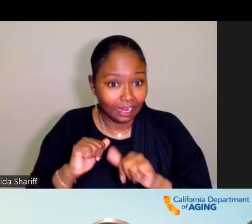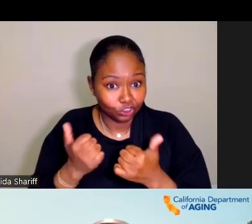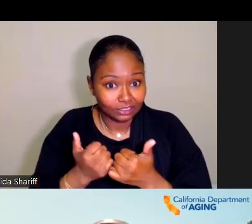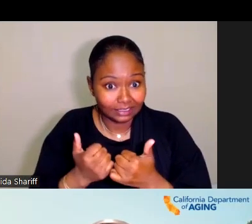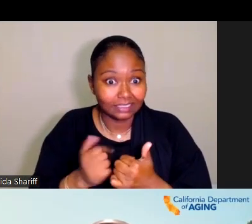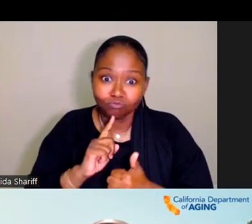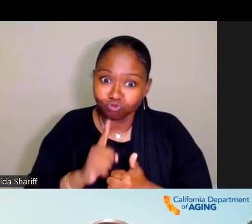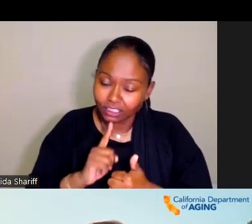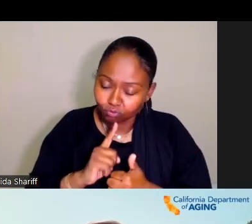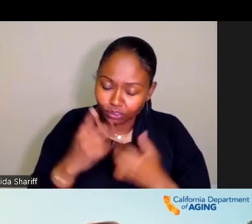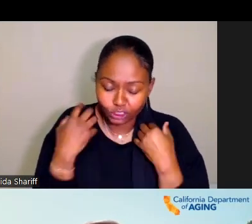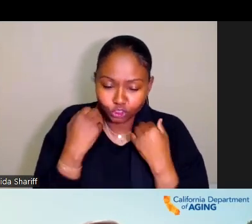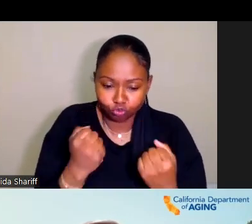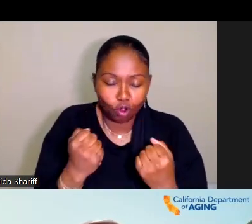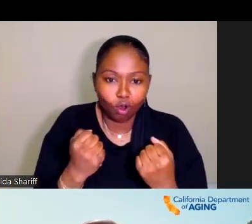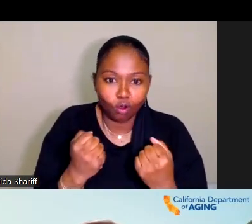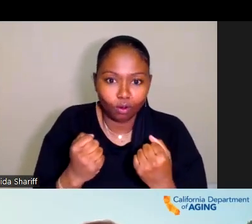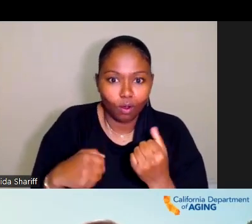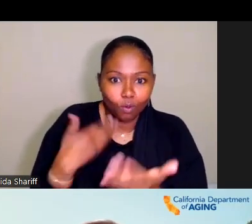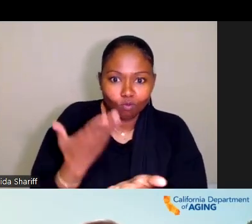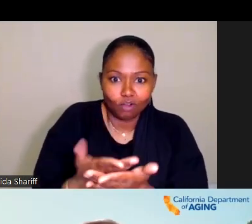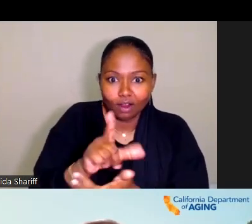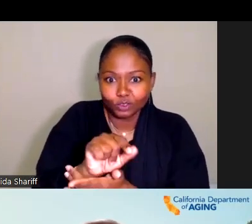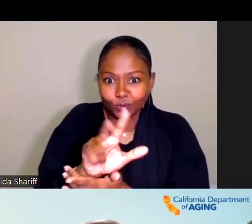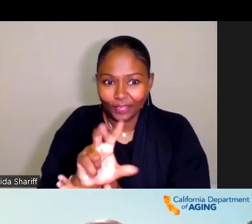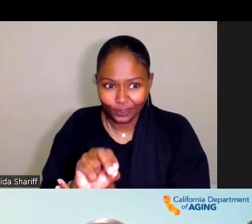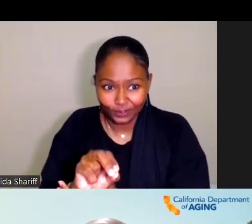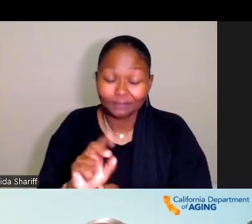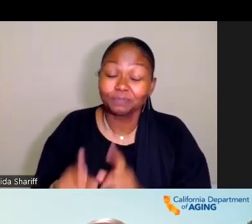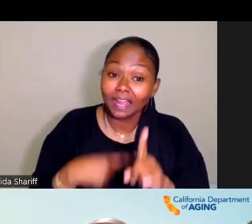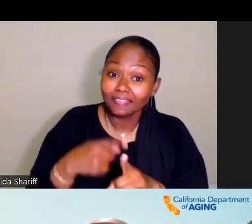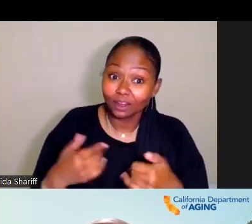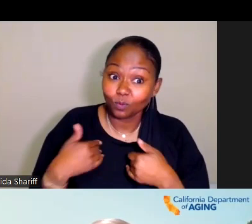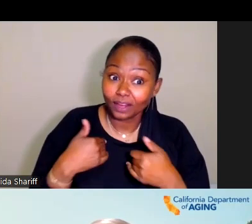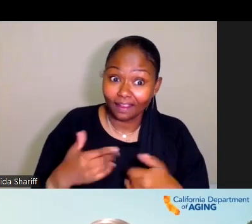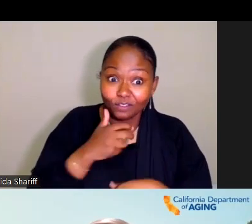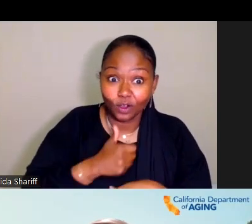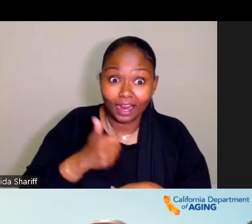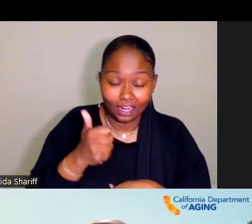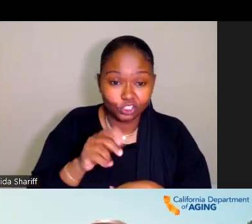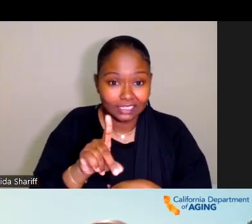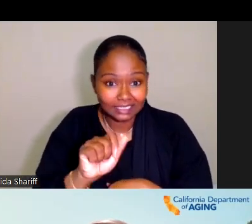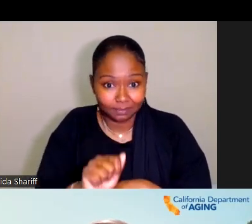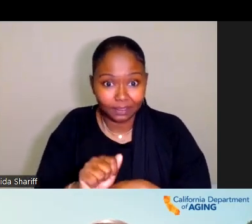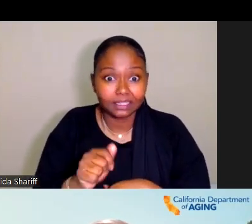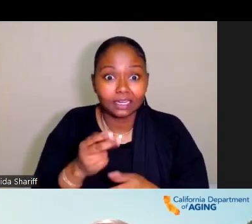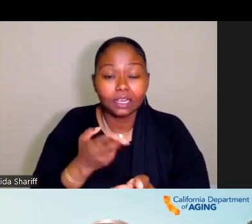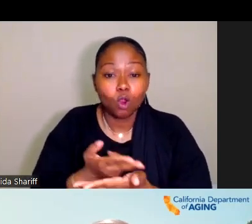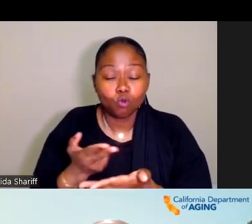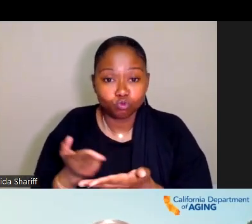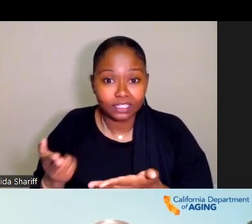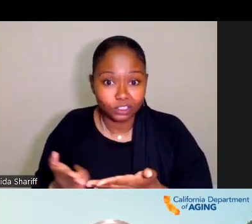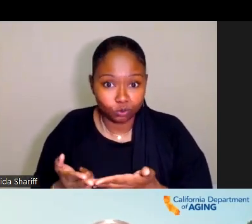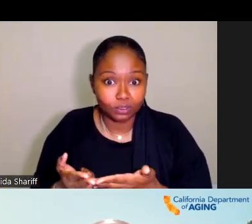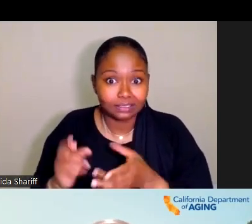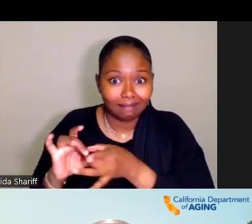2030. And then we have our Aging and Disability Resource Connection program that many of you are